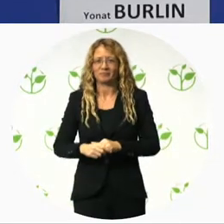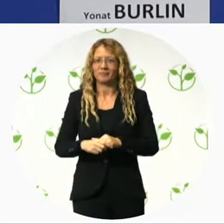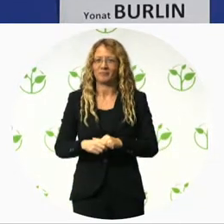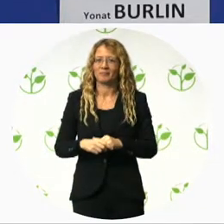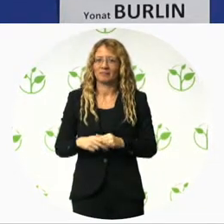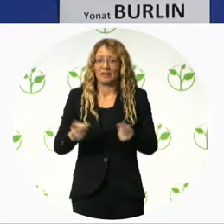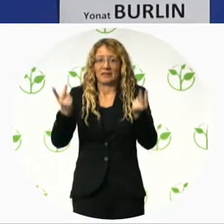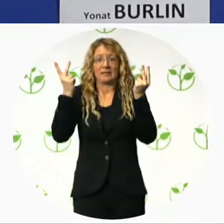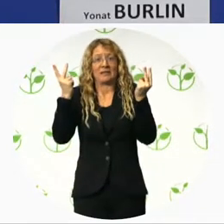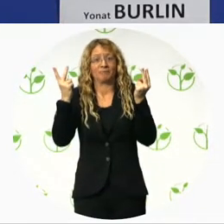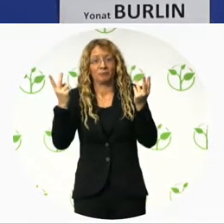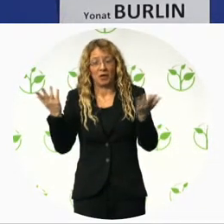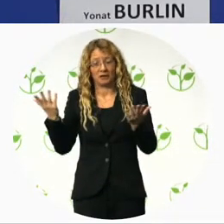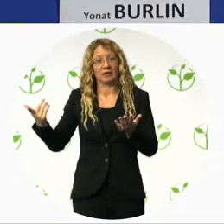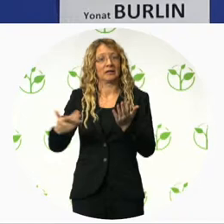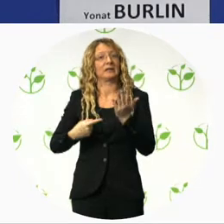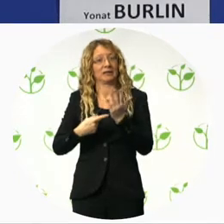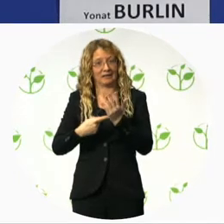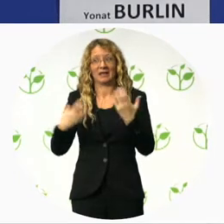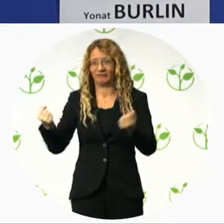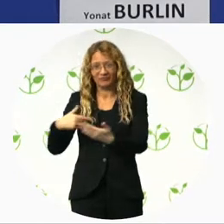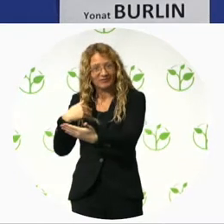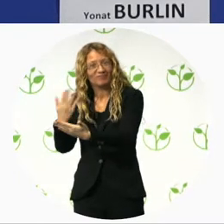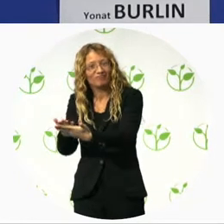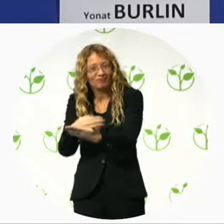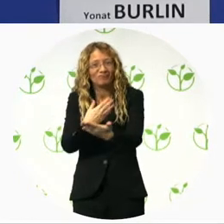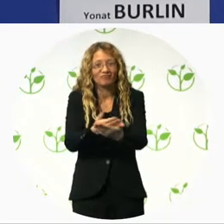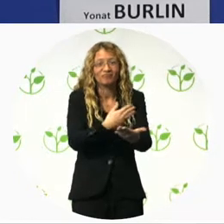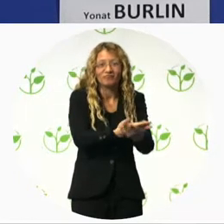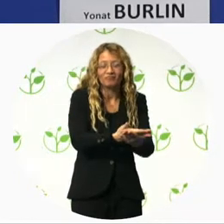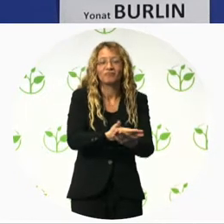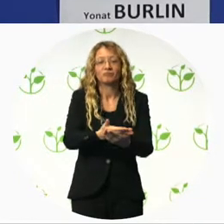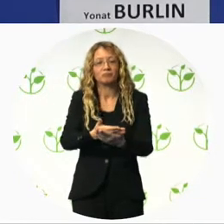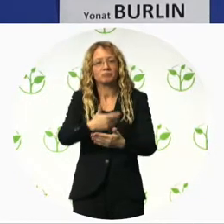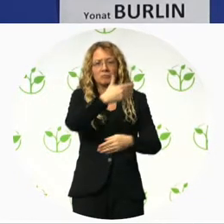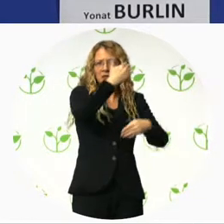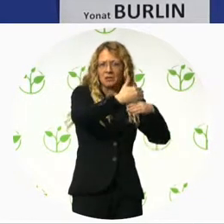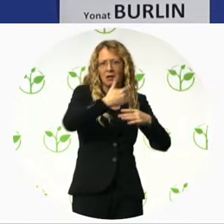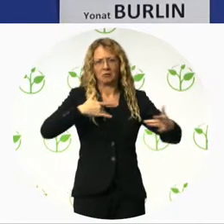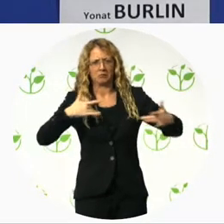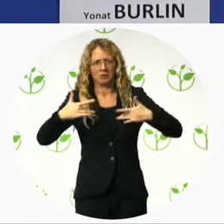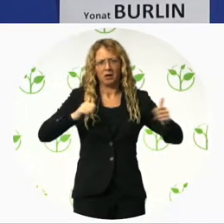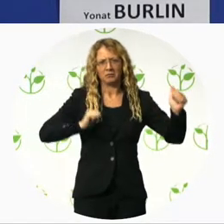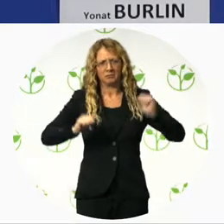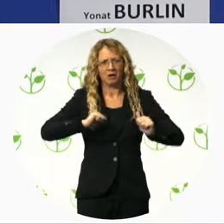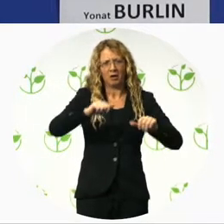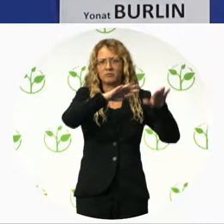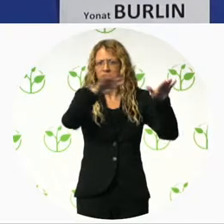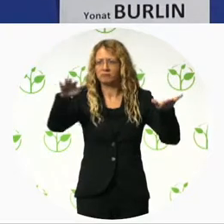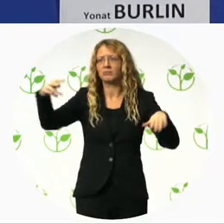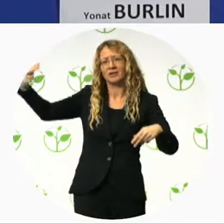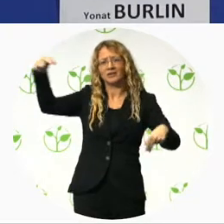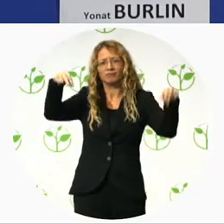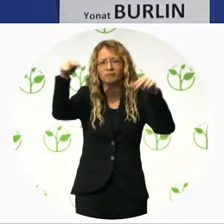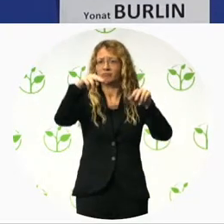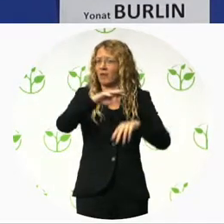services, the venues can now be accessible every single performance. We're not here to replace sign language interpreters or open caption